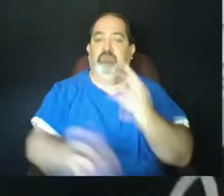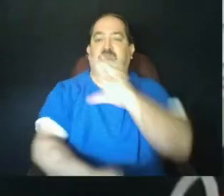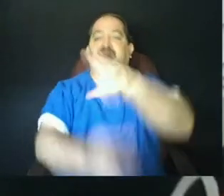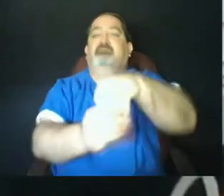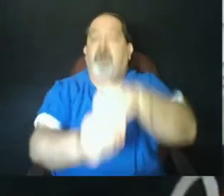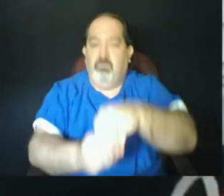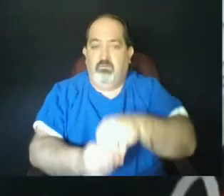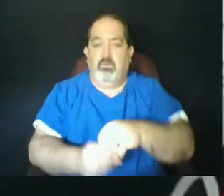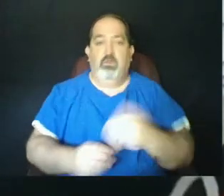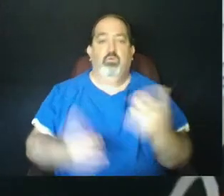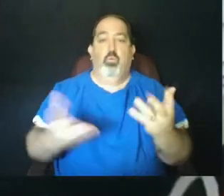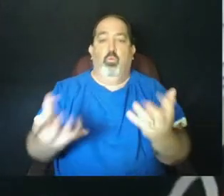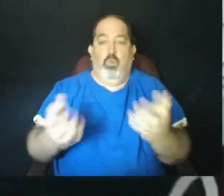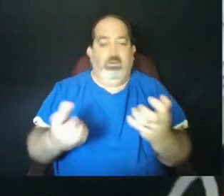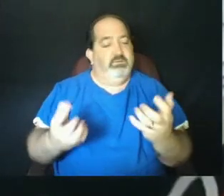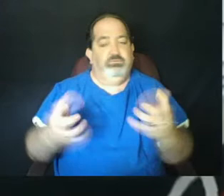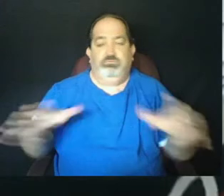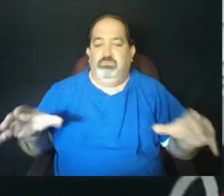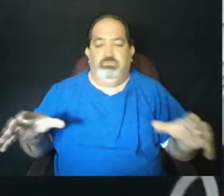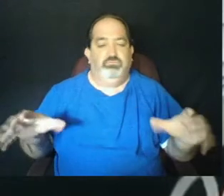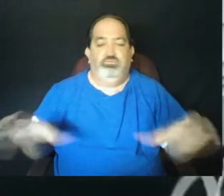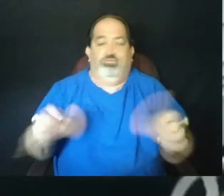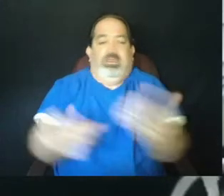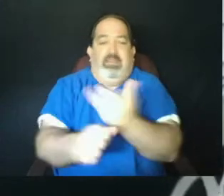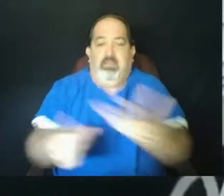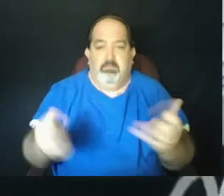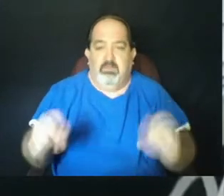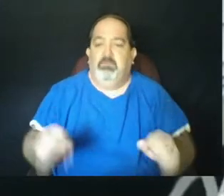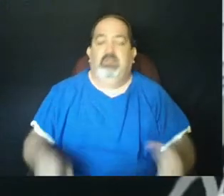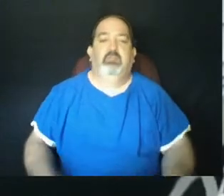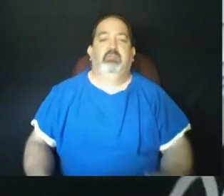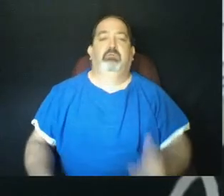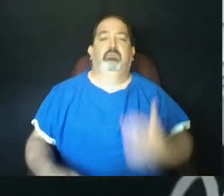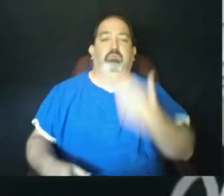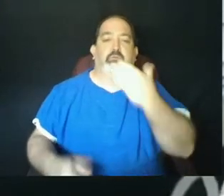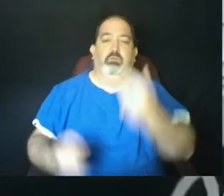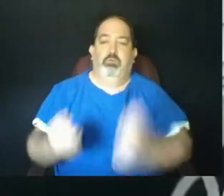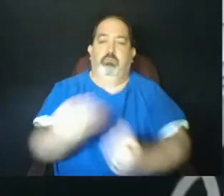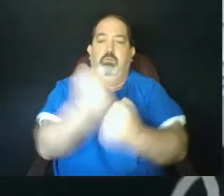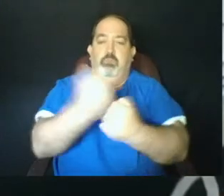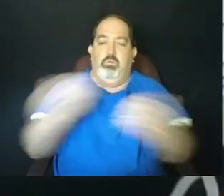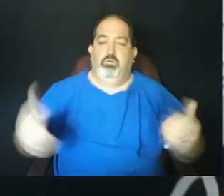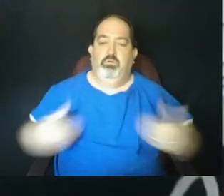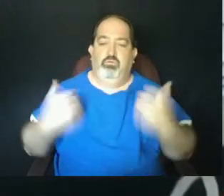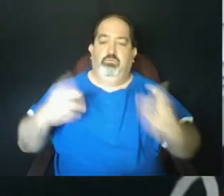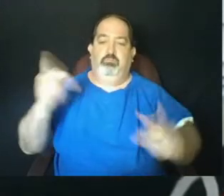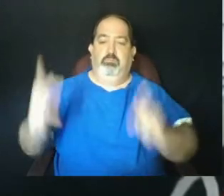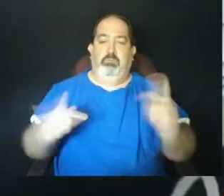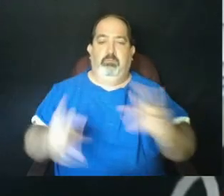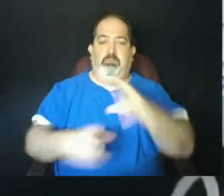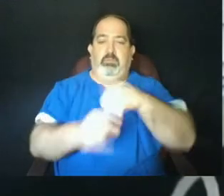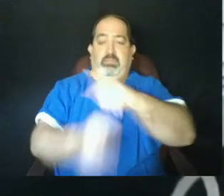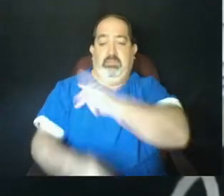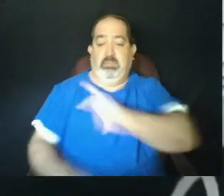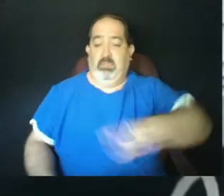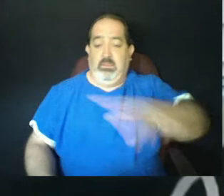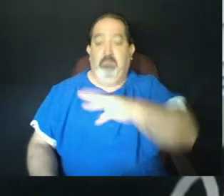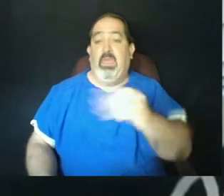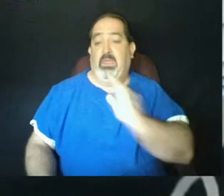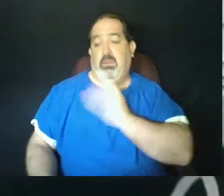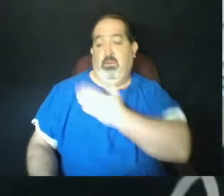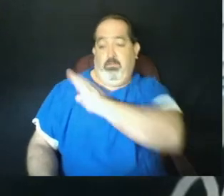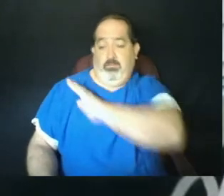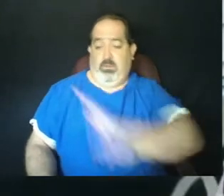participate, they always want to give everything they have. We love to promote the youth of the kingdom and the youth of the